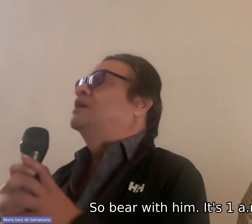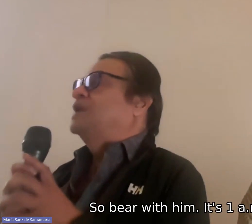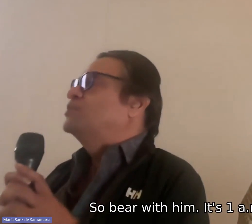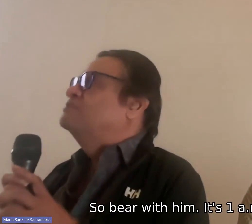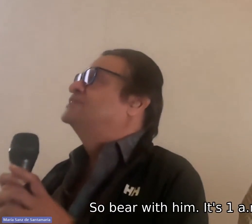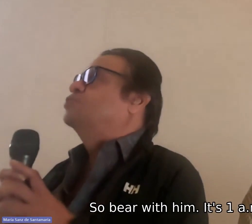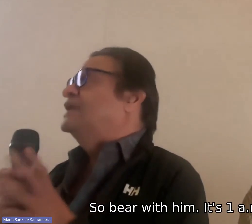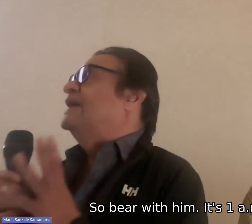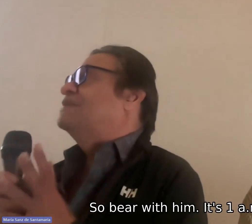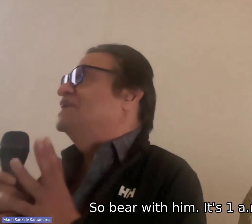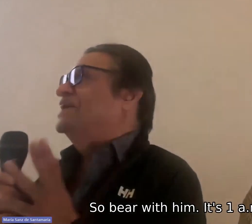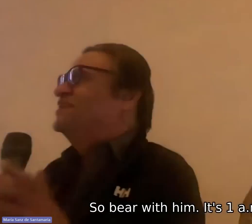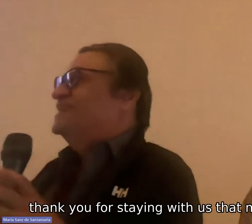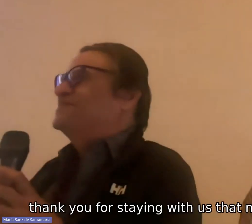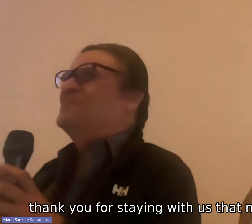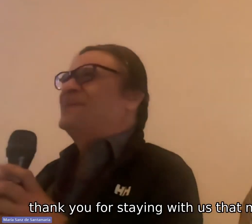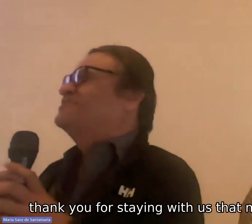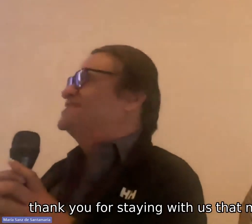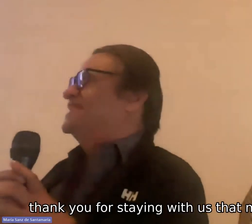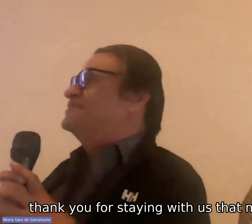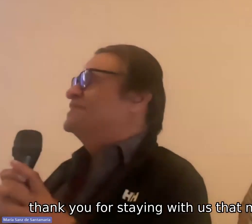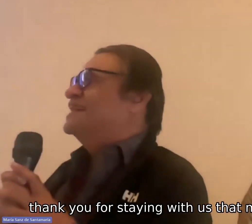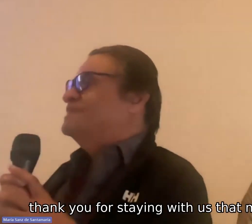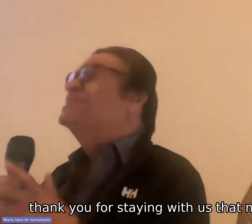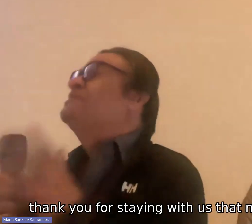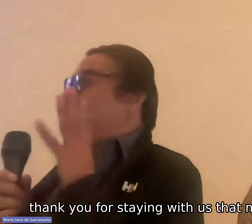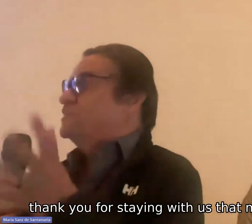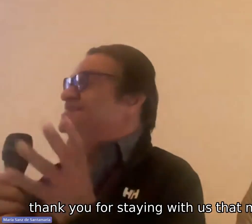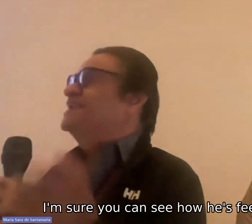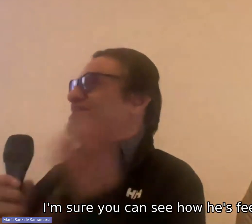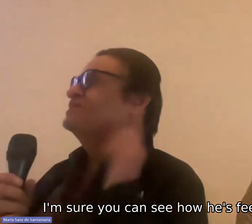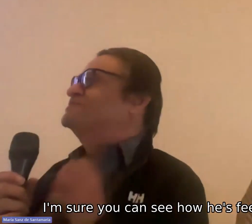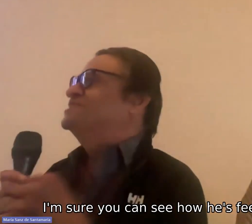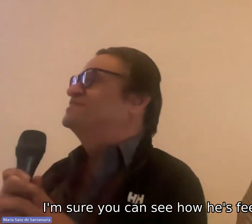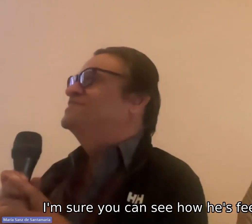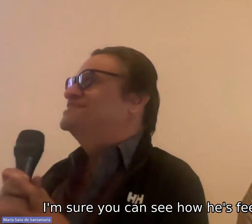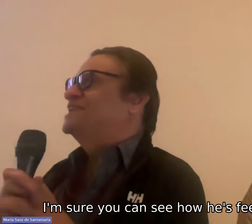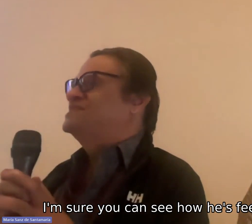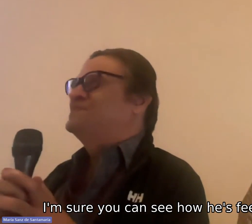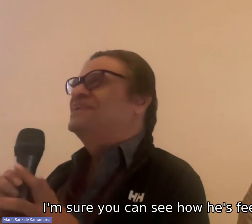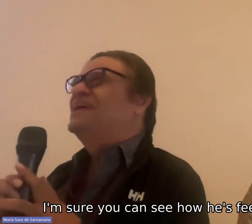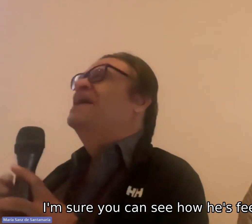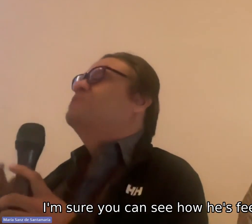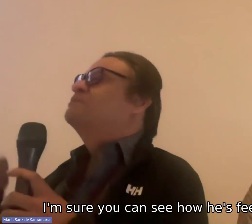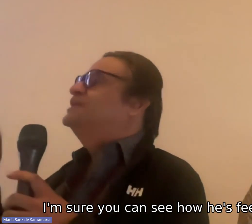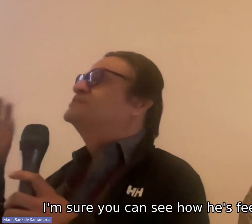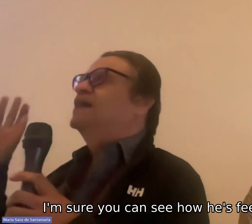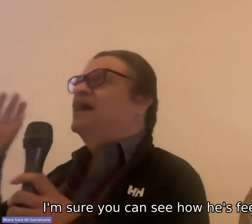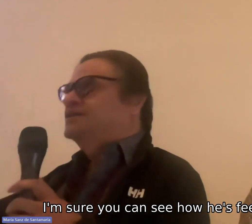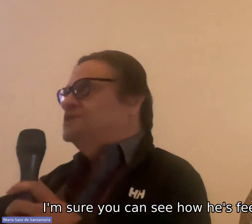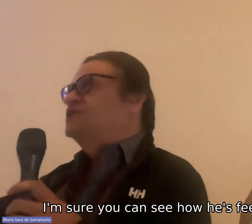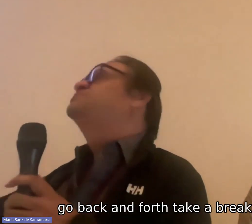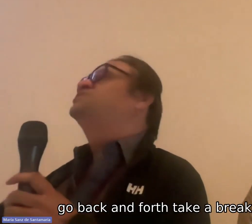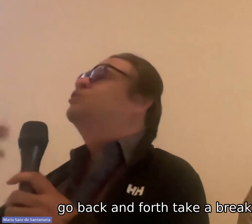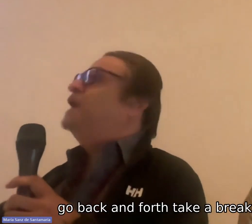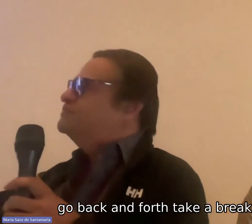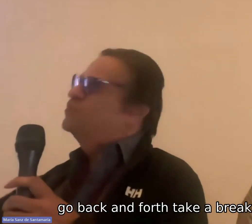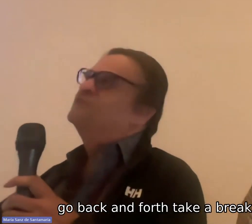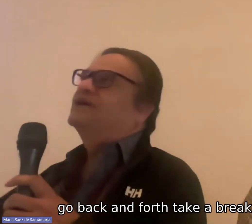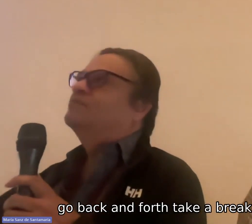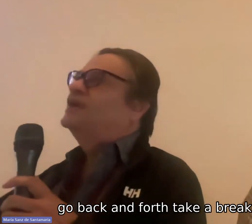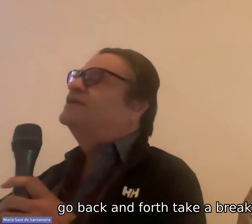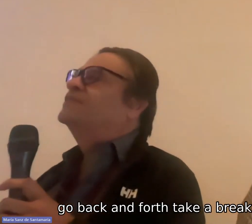so bear with him. It's 1 a.m. there, right? So I thank you for staying with us that much. You're feeling tired now. I'm sure you can see how he's feeling. But please continue to